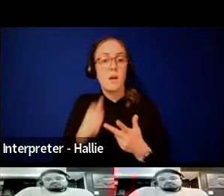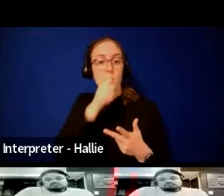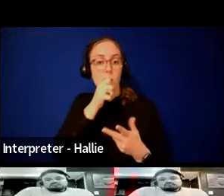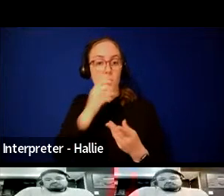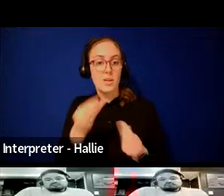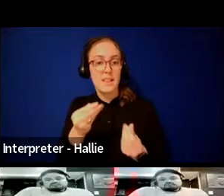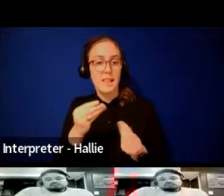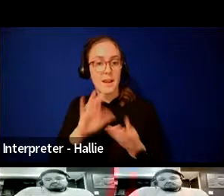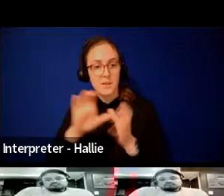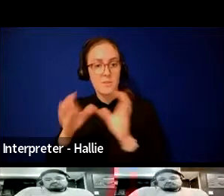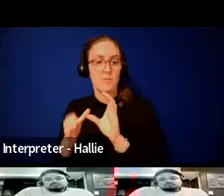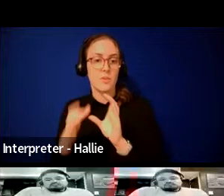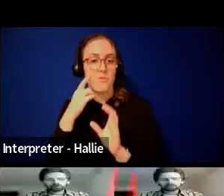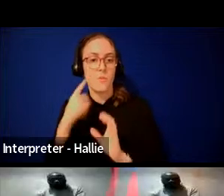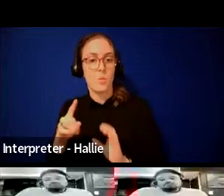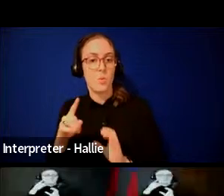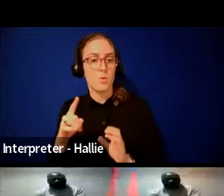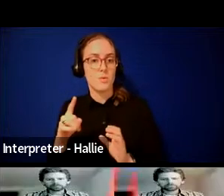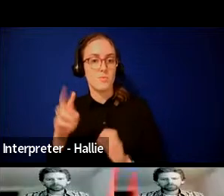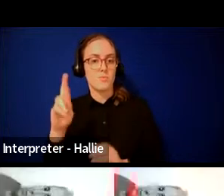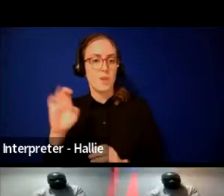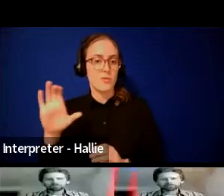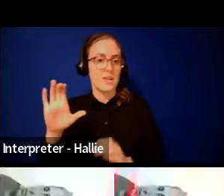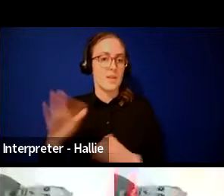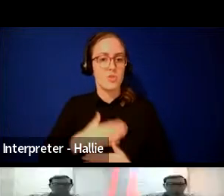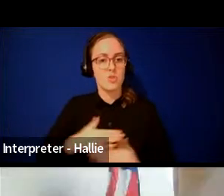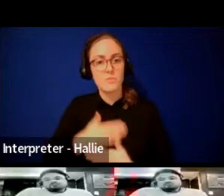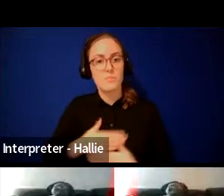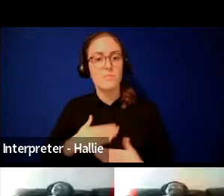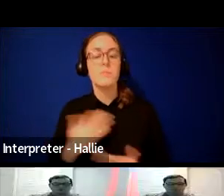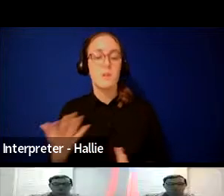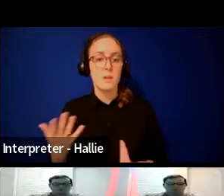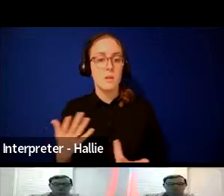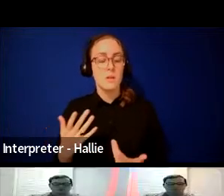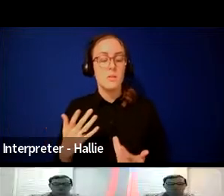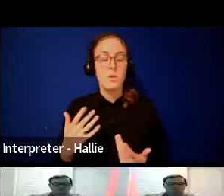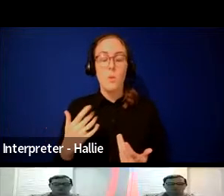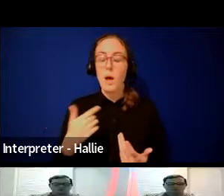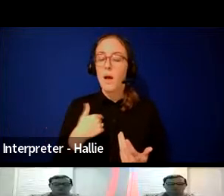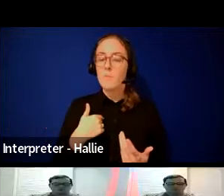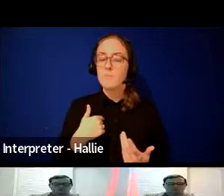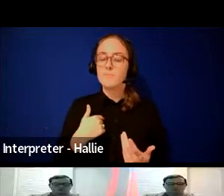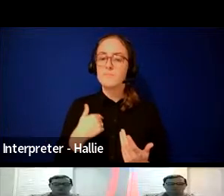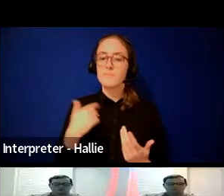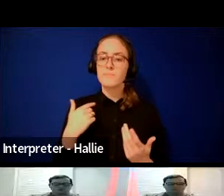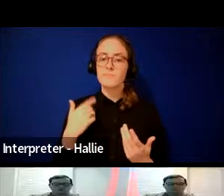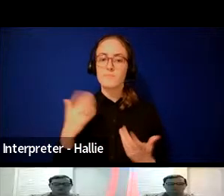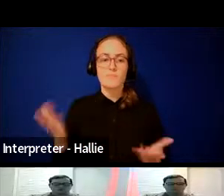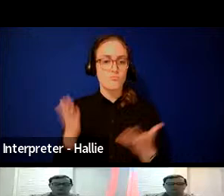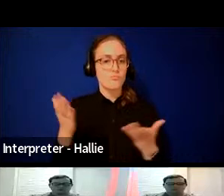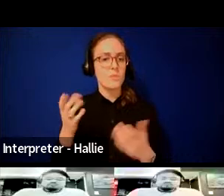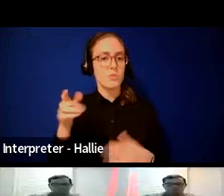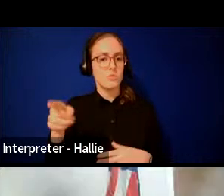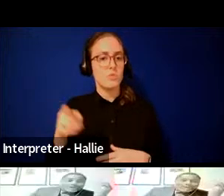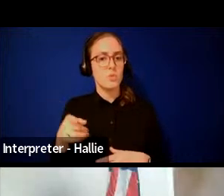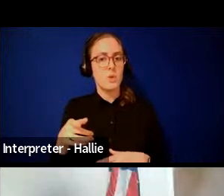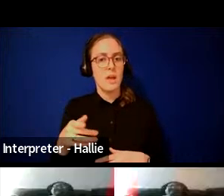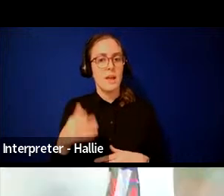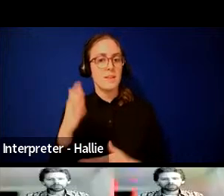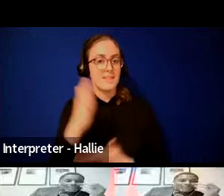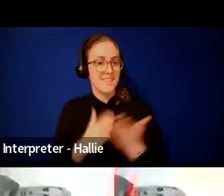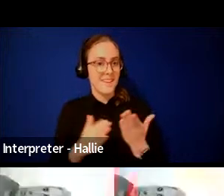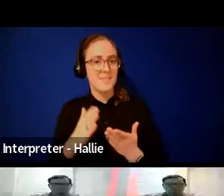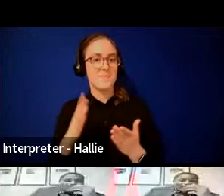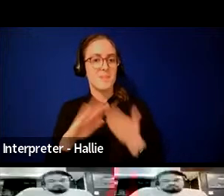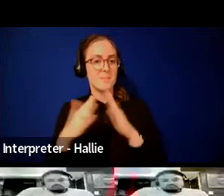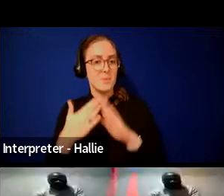for some form of recreation. So I'm excited. I would encourage you, because just like there are a lot of communities saying, hey, we don't want pickleball, we don't